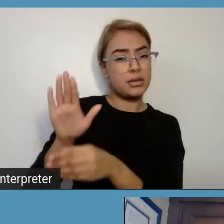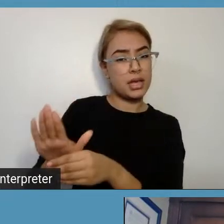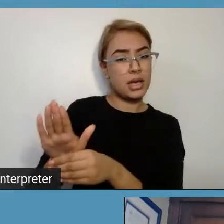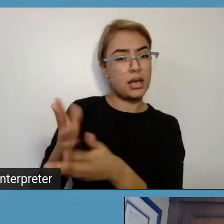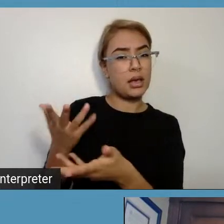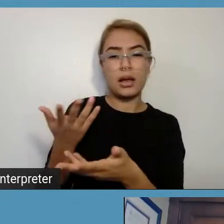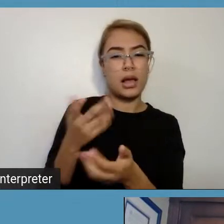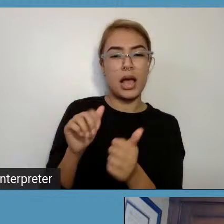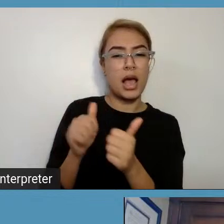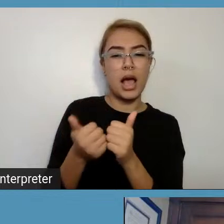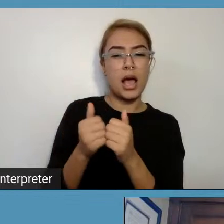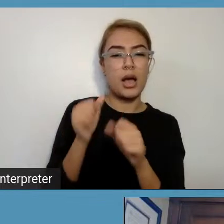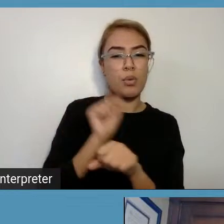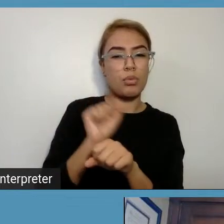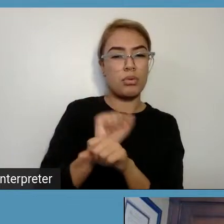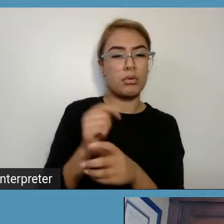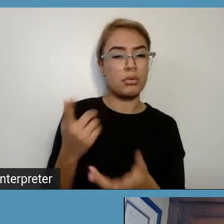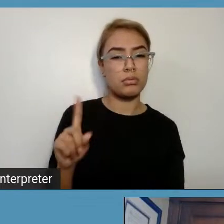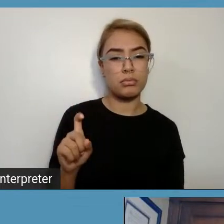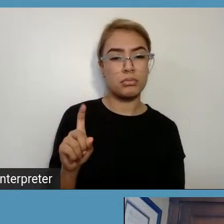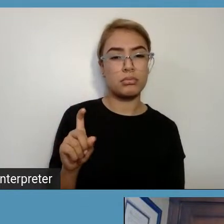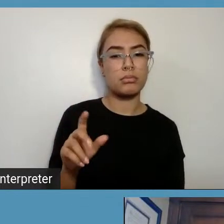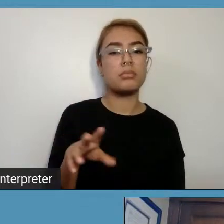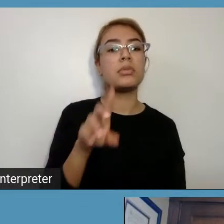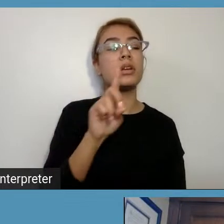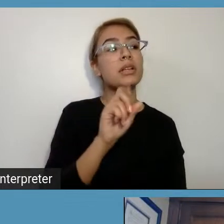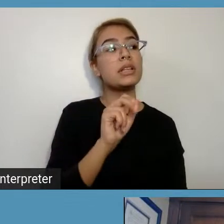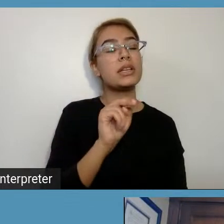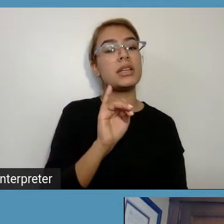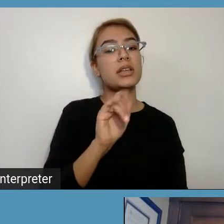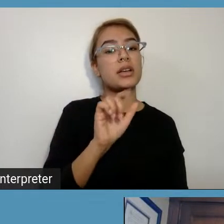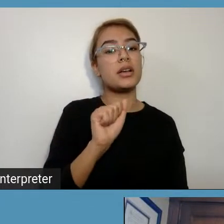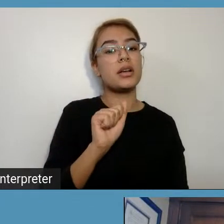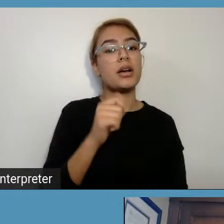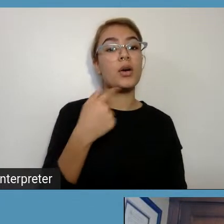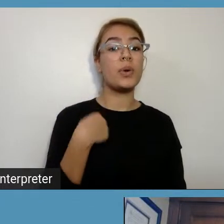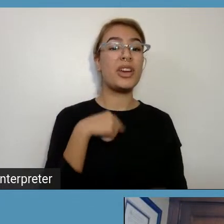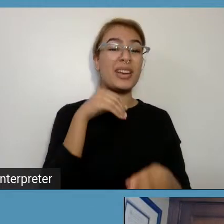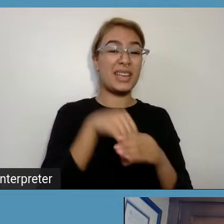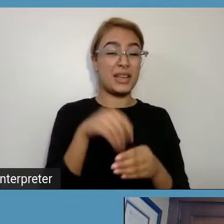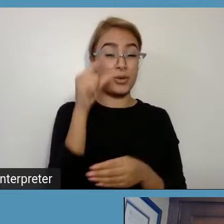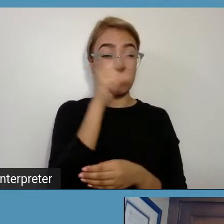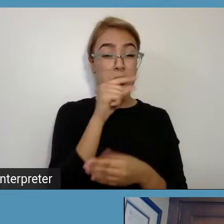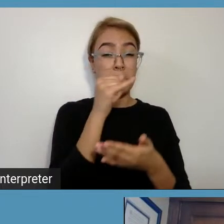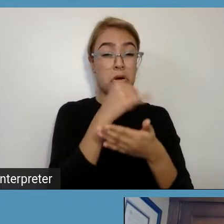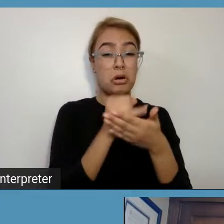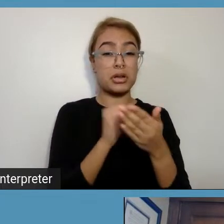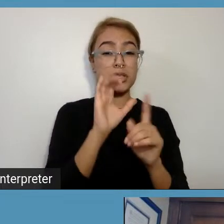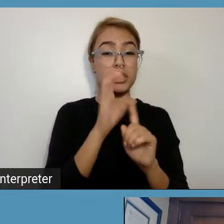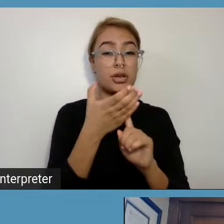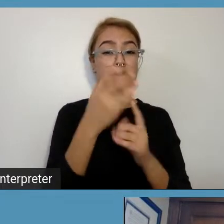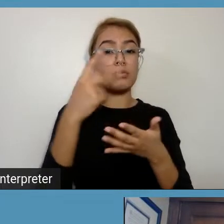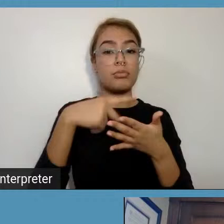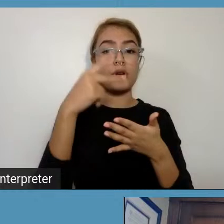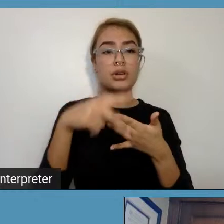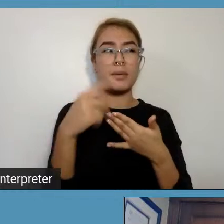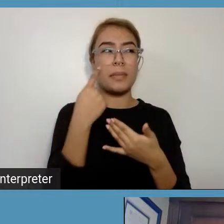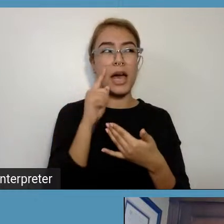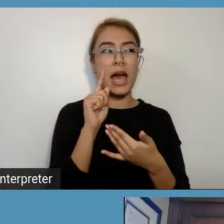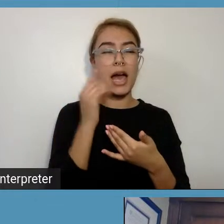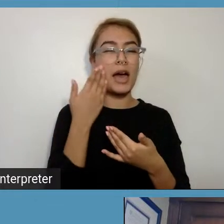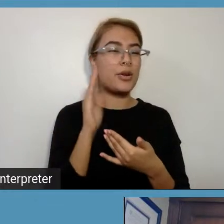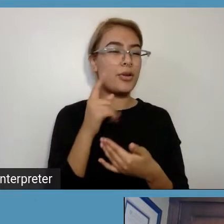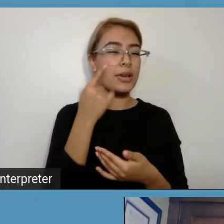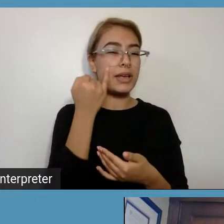work for you? Well, we are in the Google Arts and Culture program. Okay. I don't know how many of you are familiar with that.